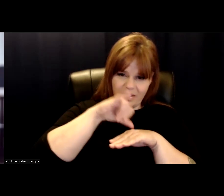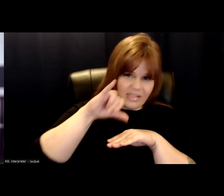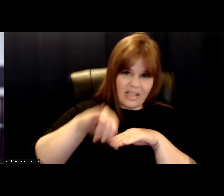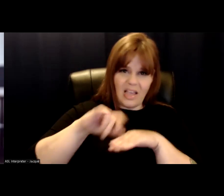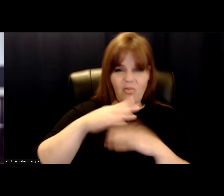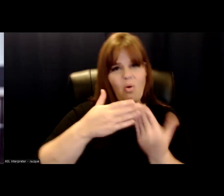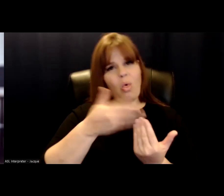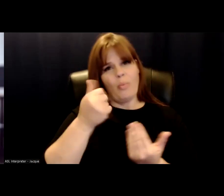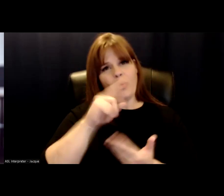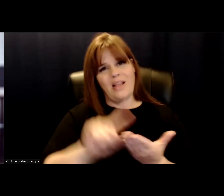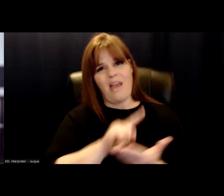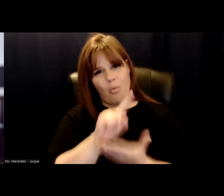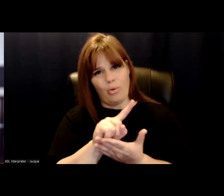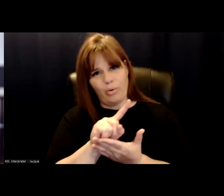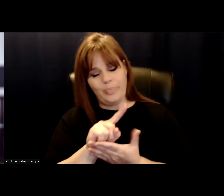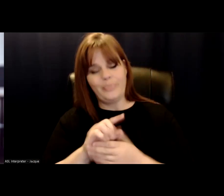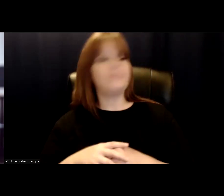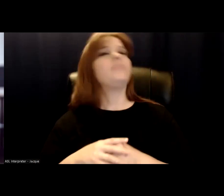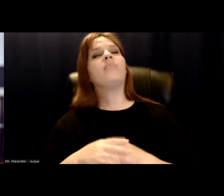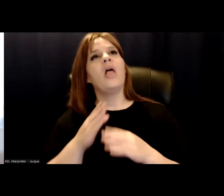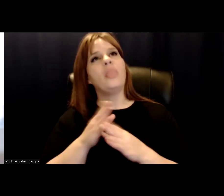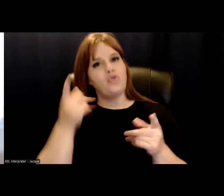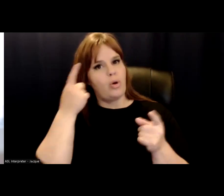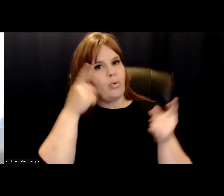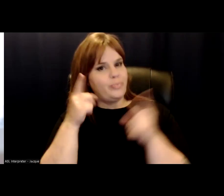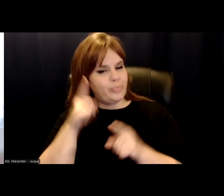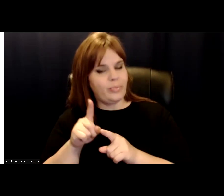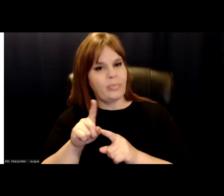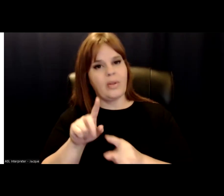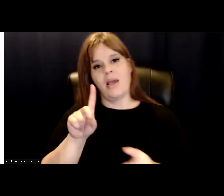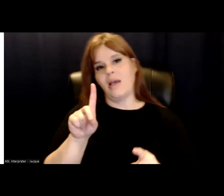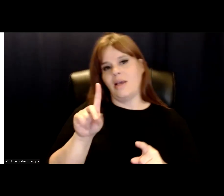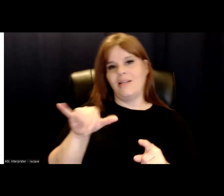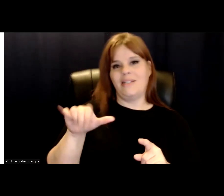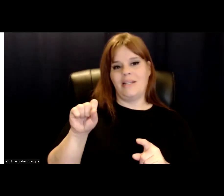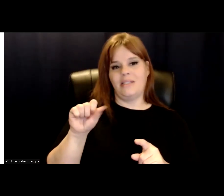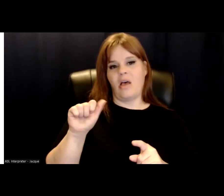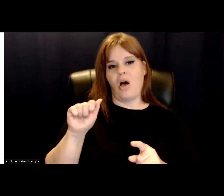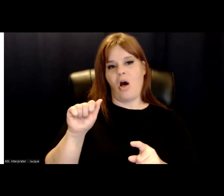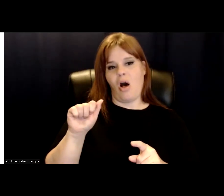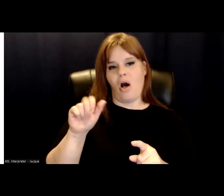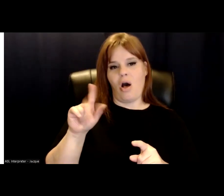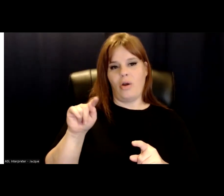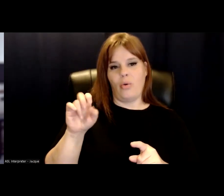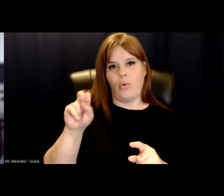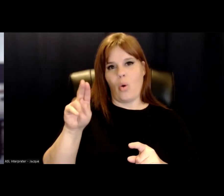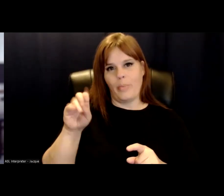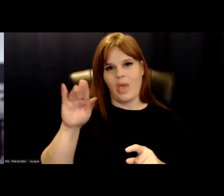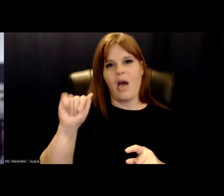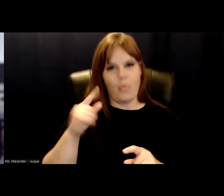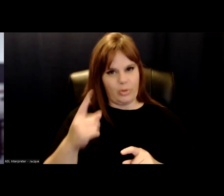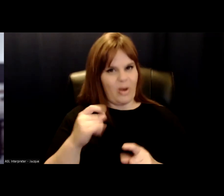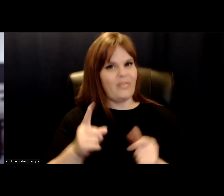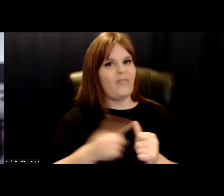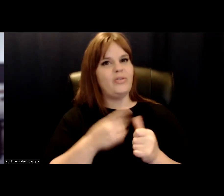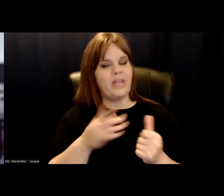The general consensus was that dysautonomia is one of the first things to look for With